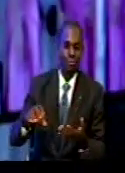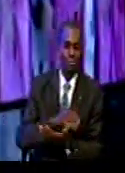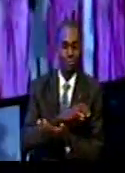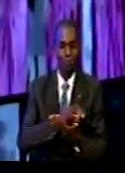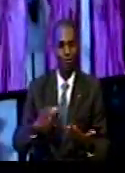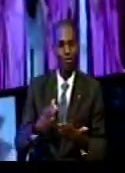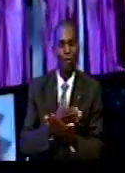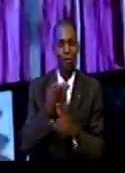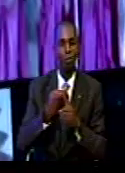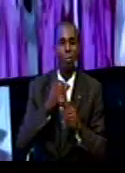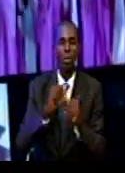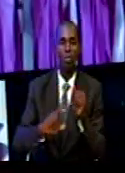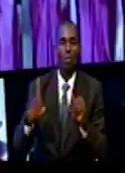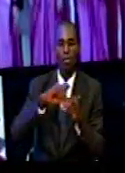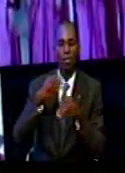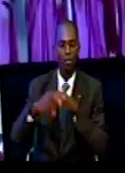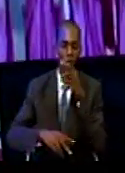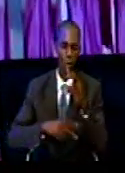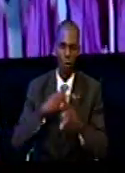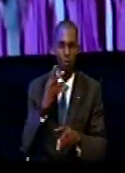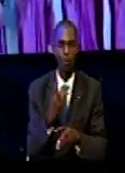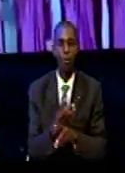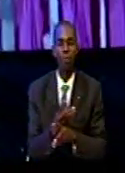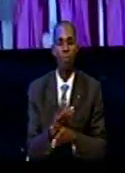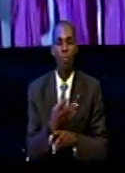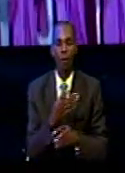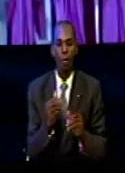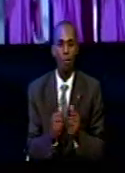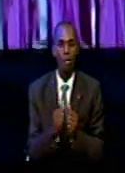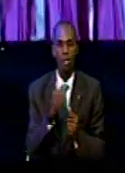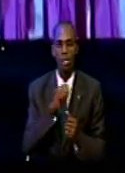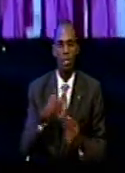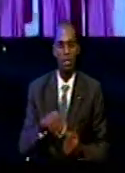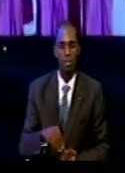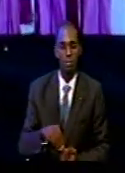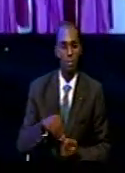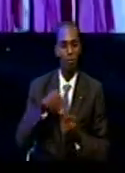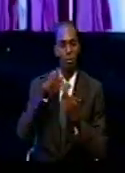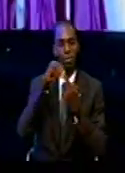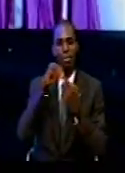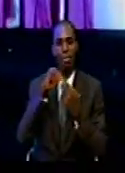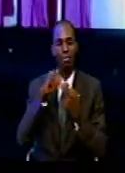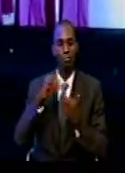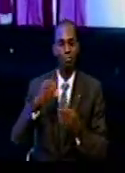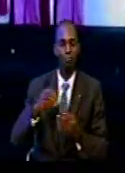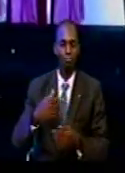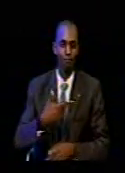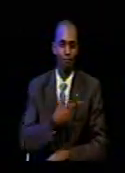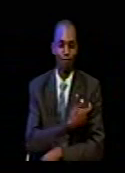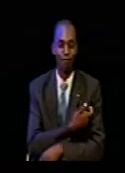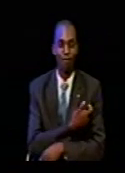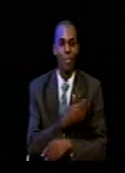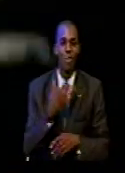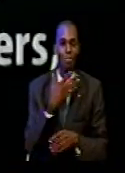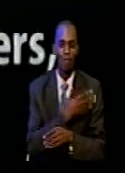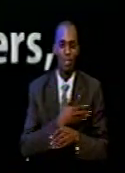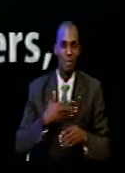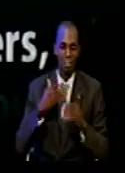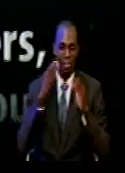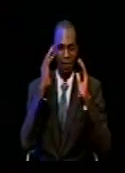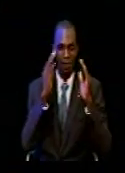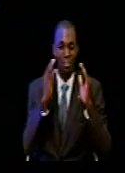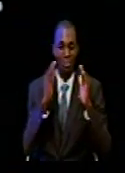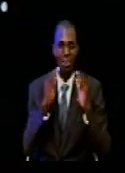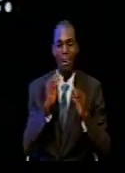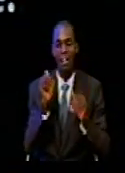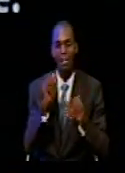featuring soul-inspiring choir songs from nations all over the world and states across Nigeria, with a special spiritual